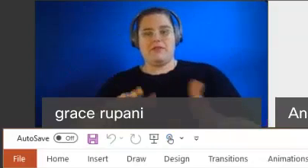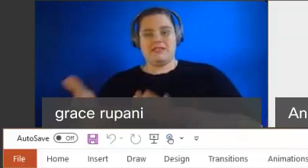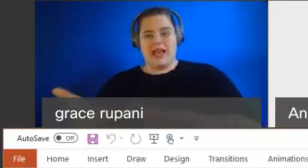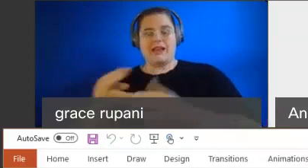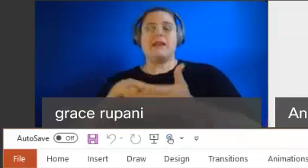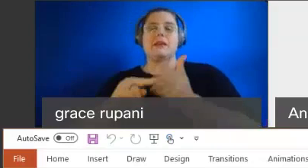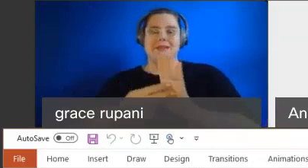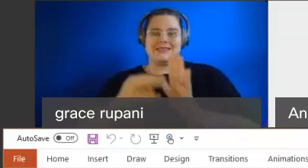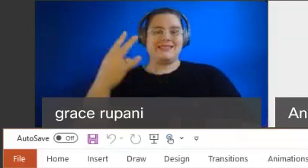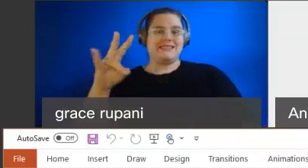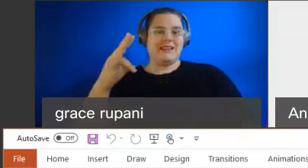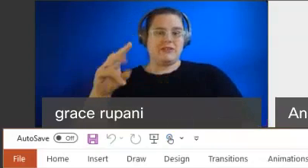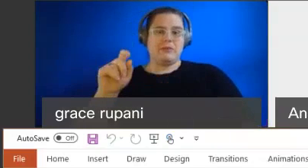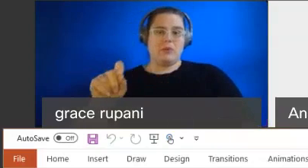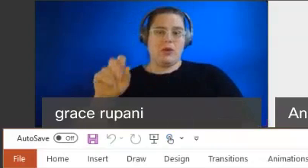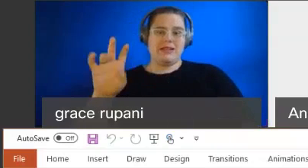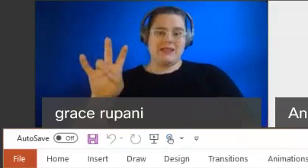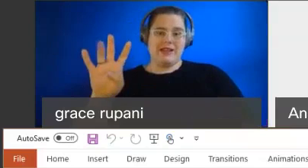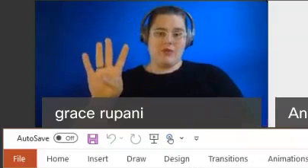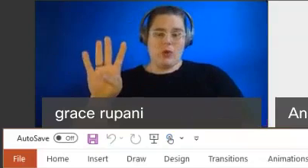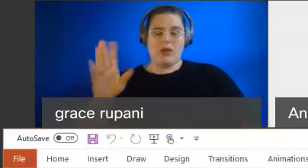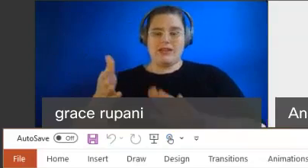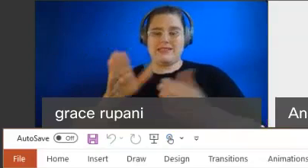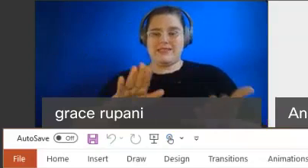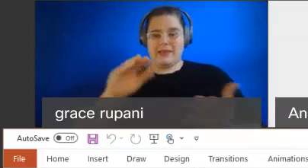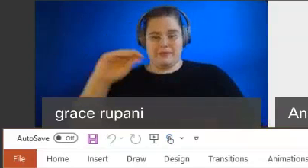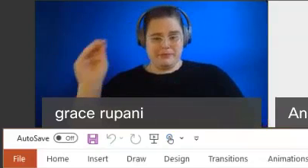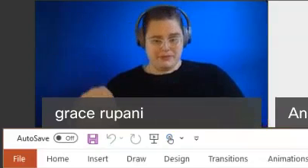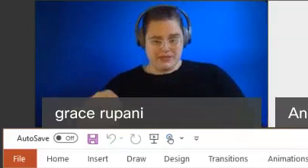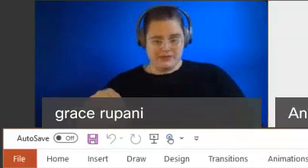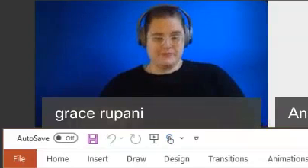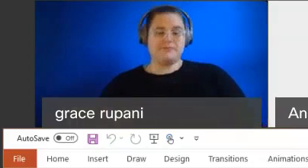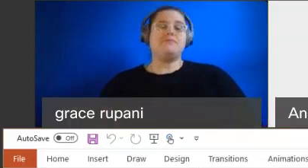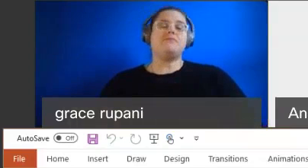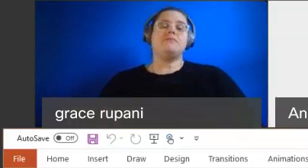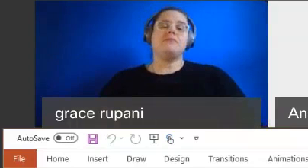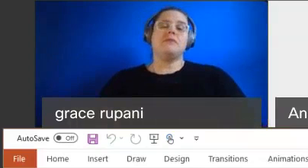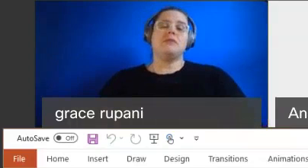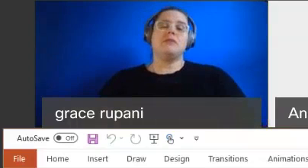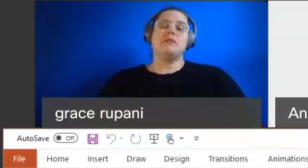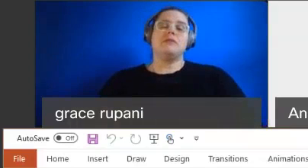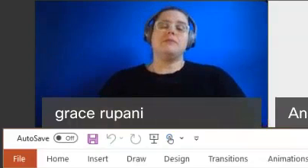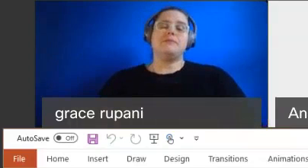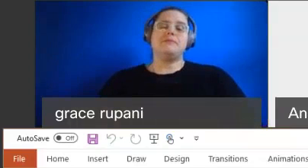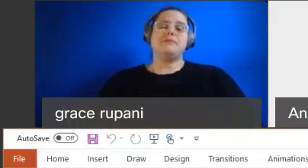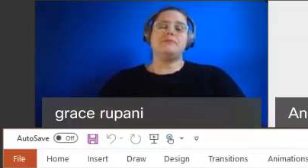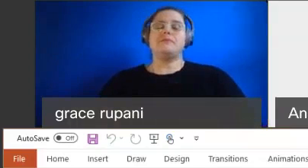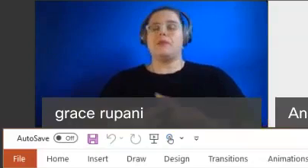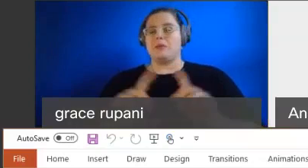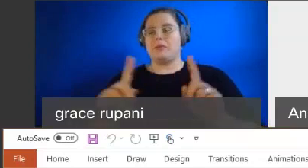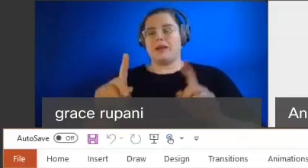17.47% death rate. Although, as I've said, we've had a